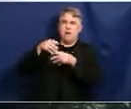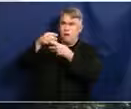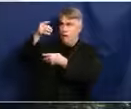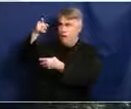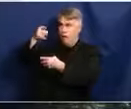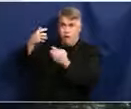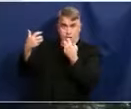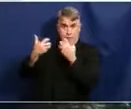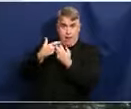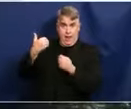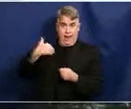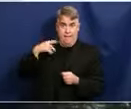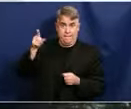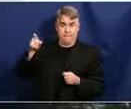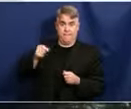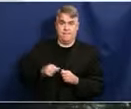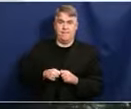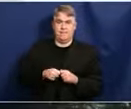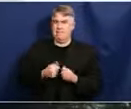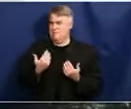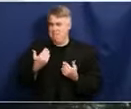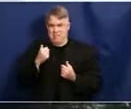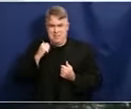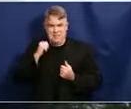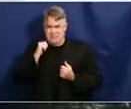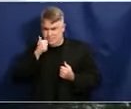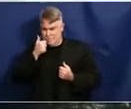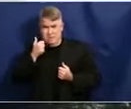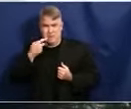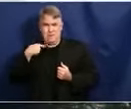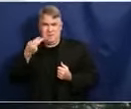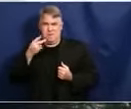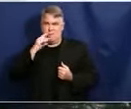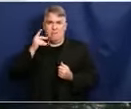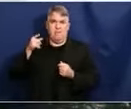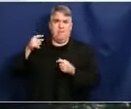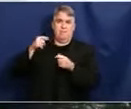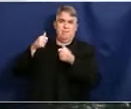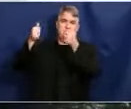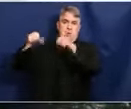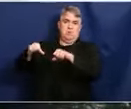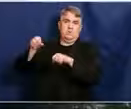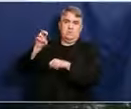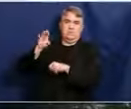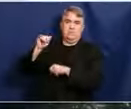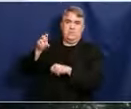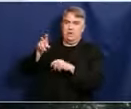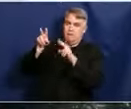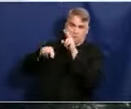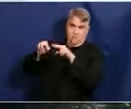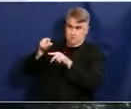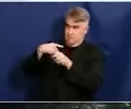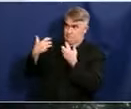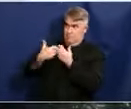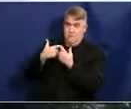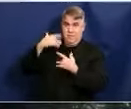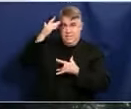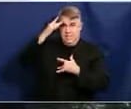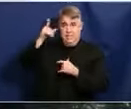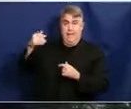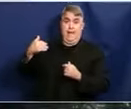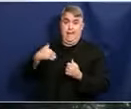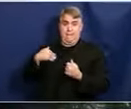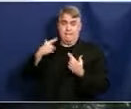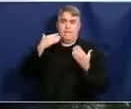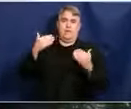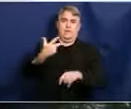website information on what you need to do in terms of documentation to show that. We think our healthcare system partners will be most effective